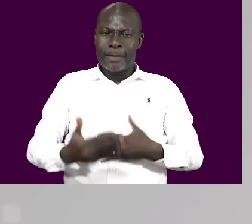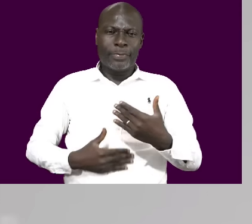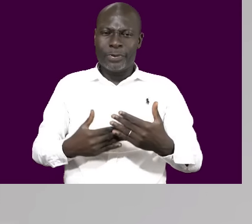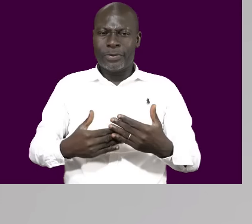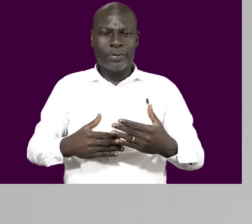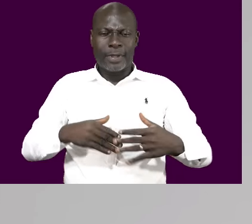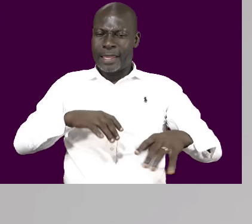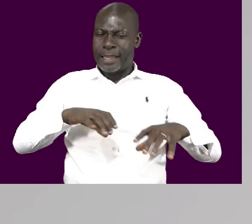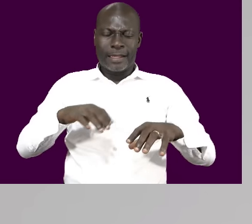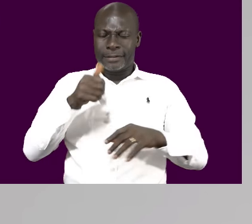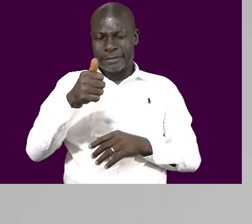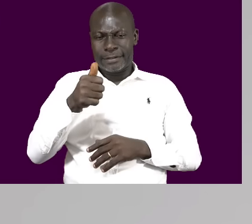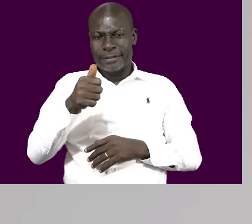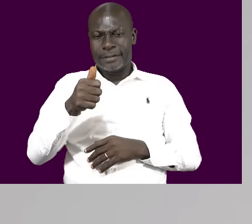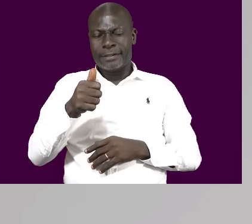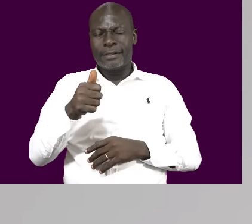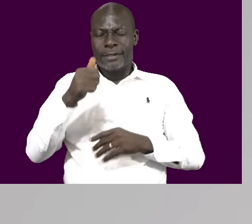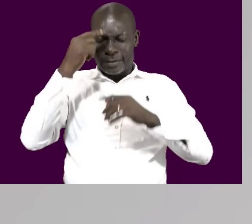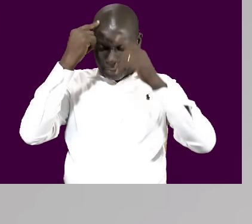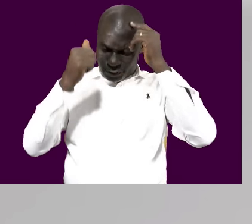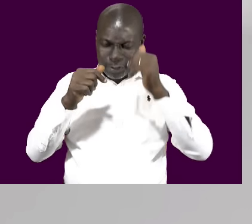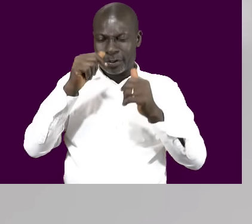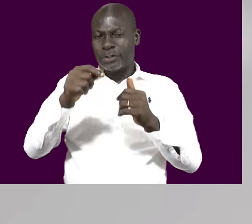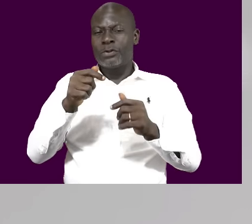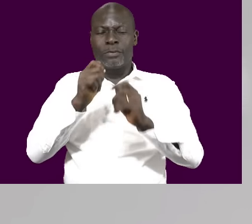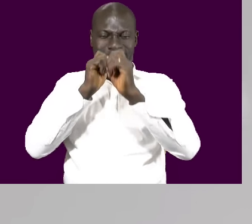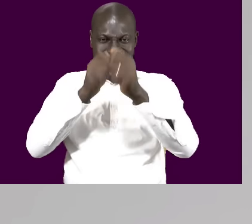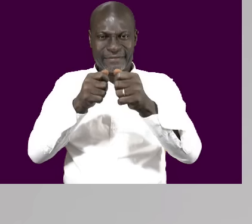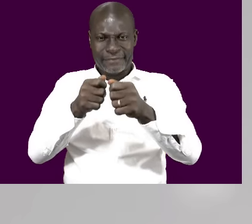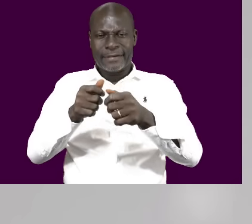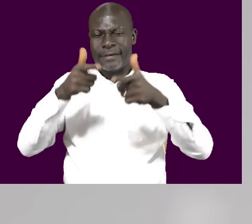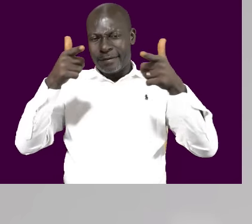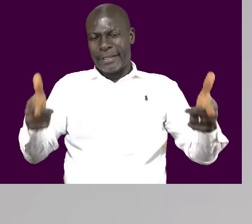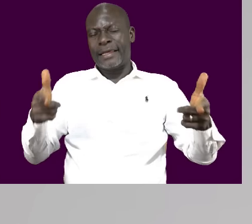sepemo. Esan se mwaketia esu. Ewa esuroho.